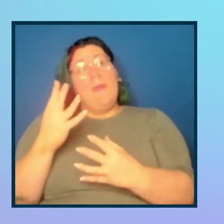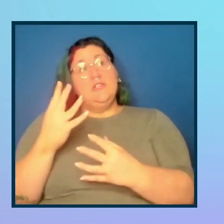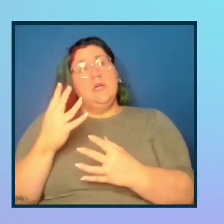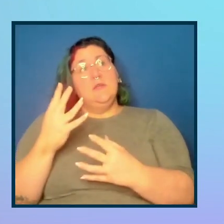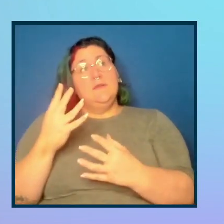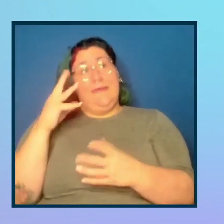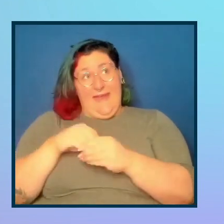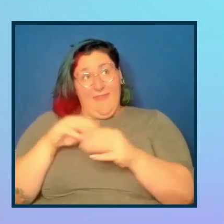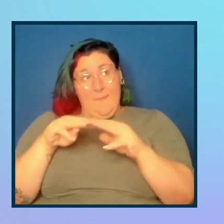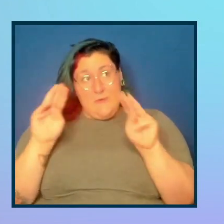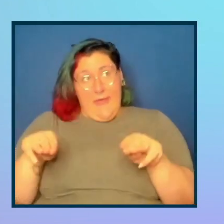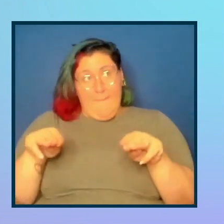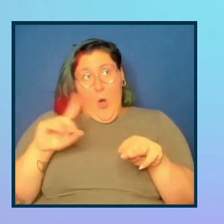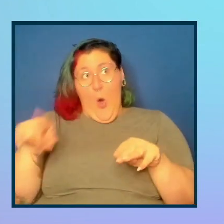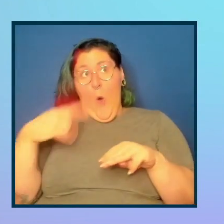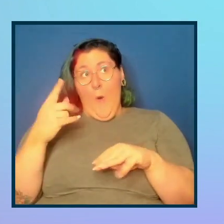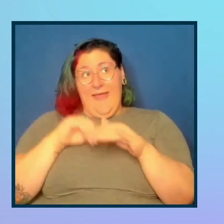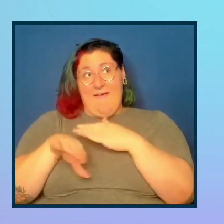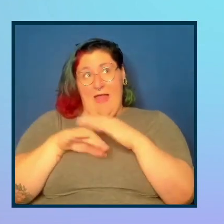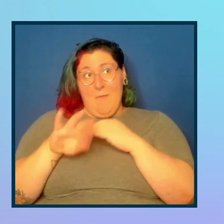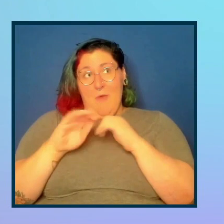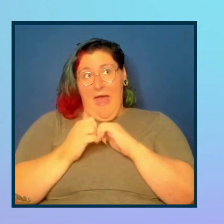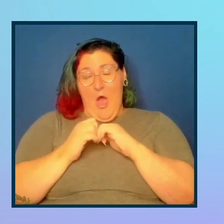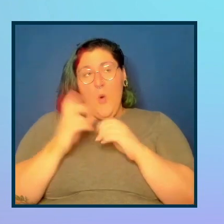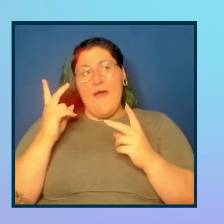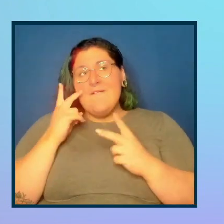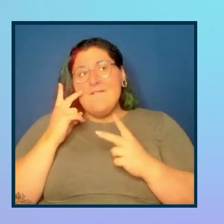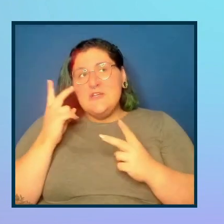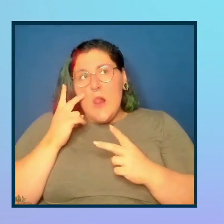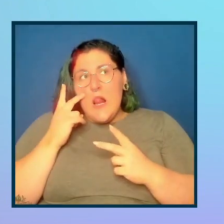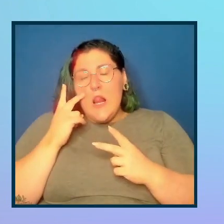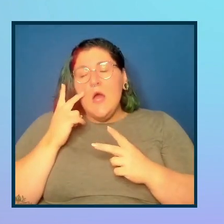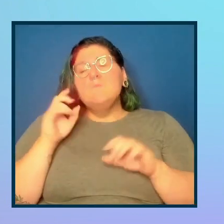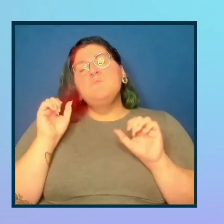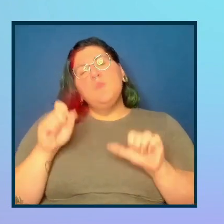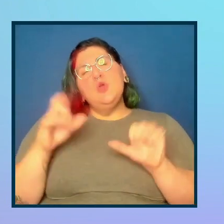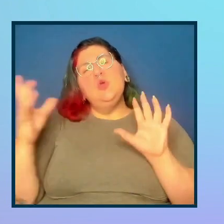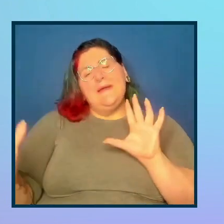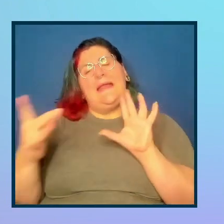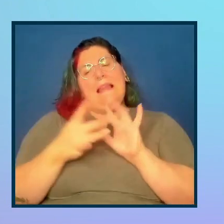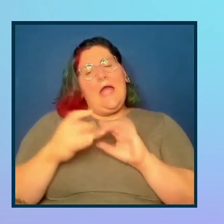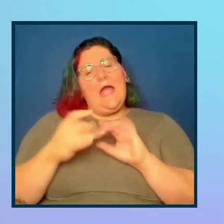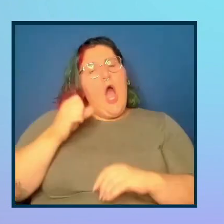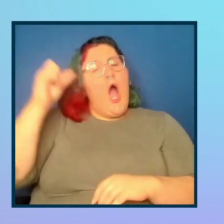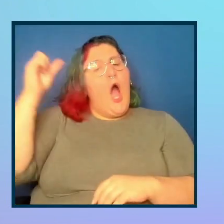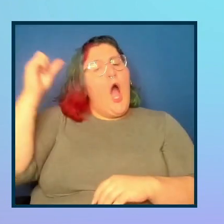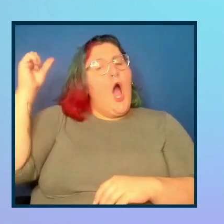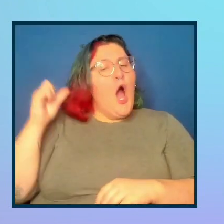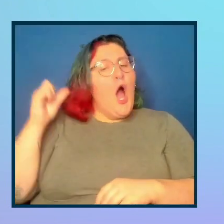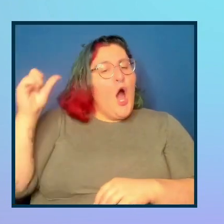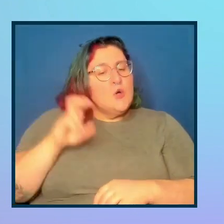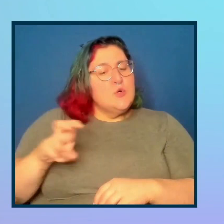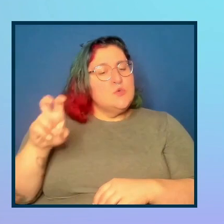visual. Some museums are doing really well at doing things like audio tours, but we don't really have